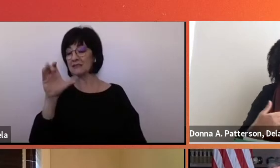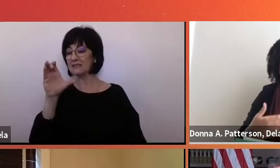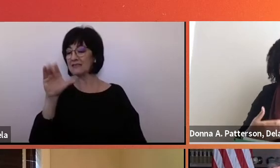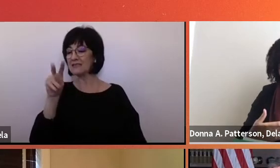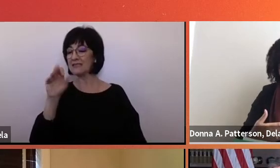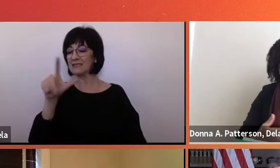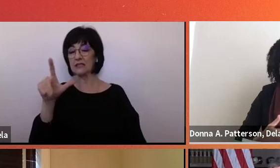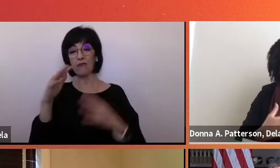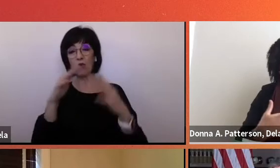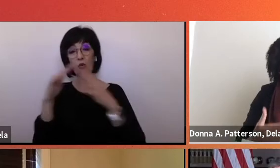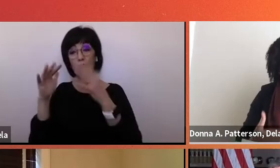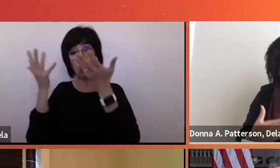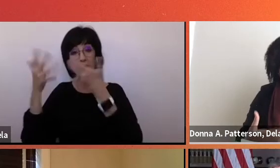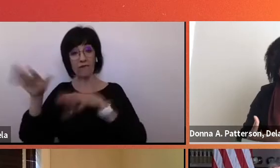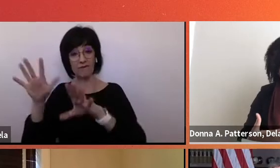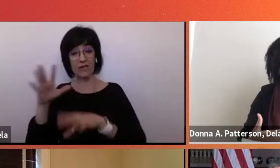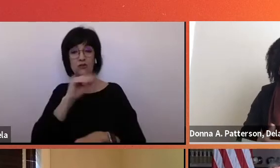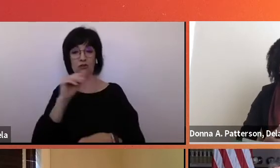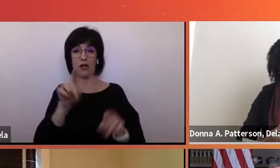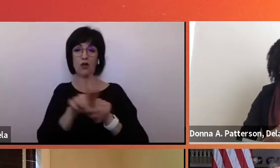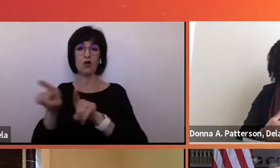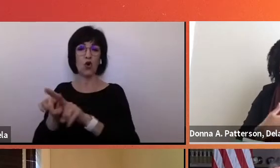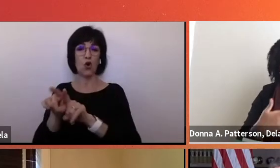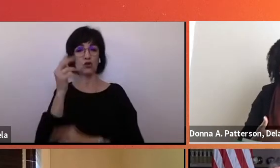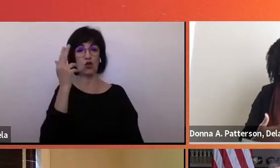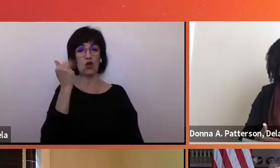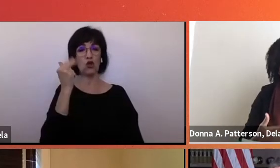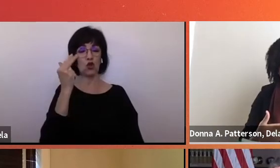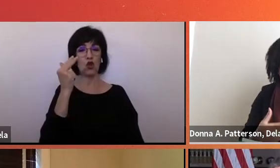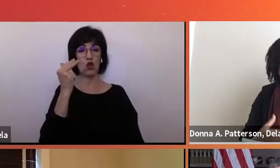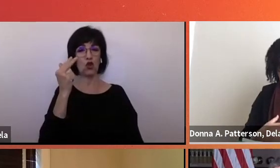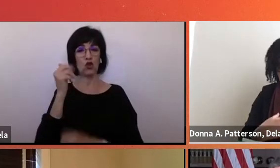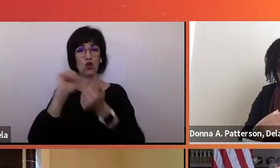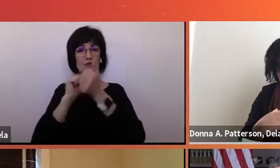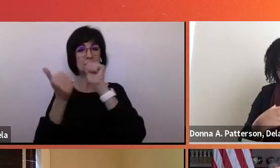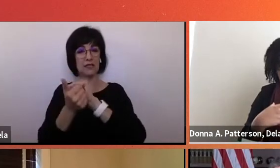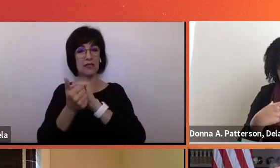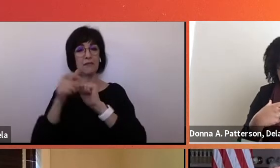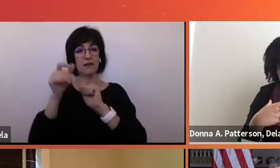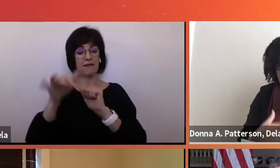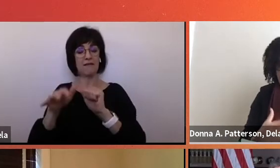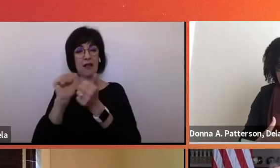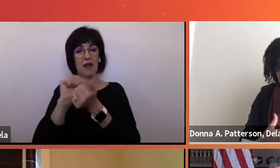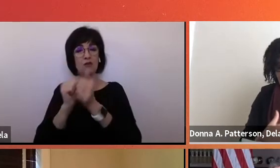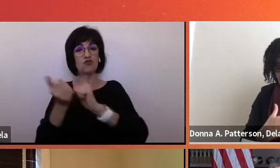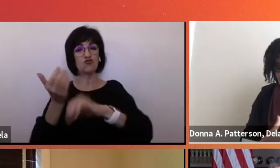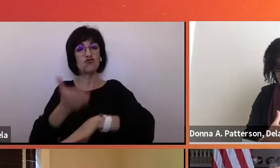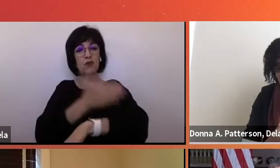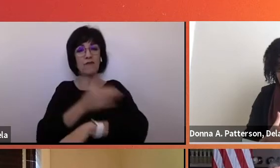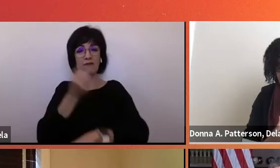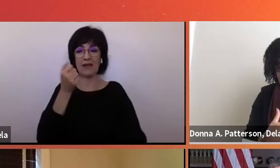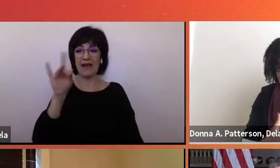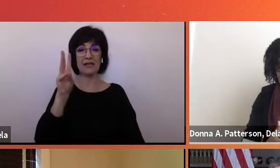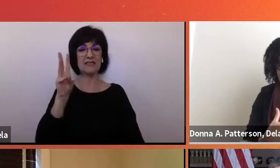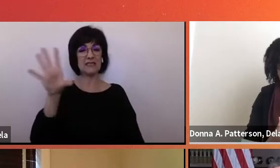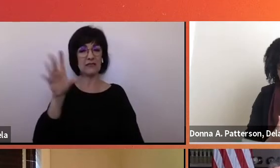but also the 13th Amendment, which was ratified in 1865, in